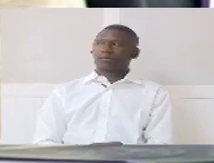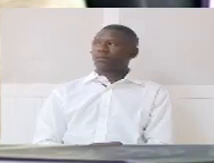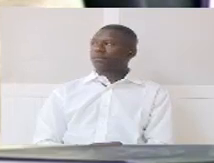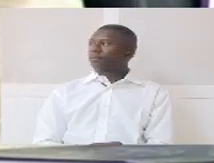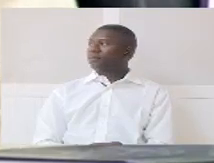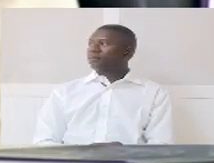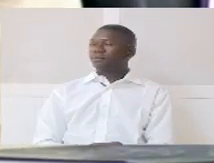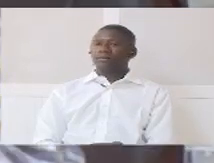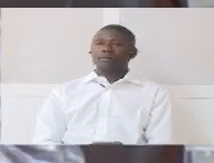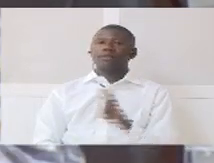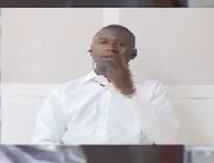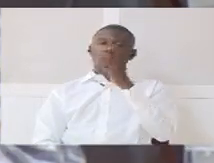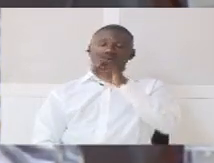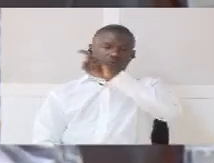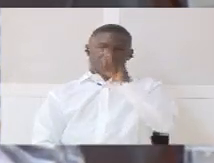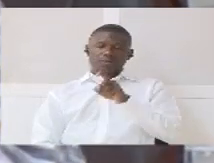officer.